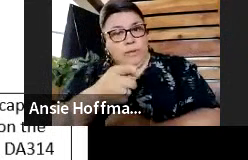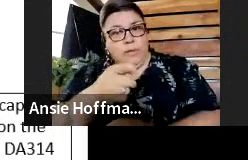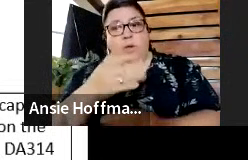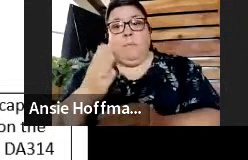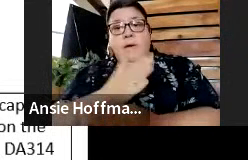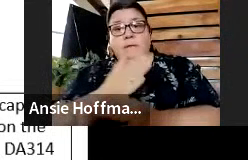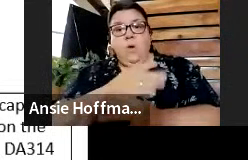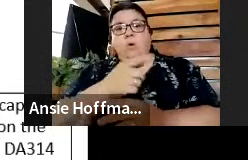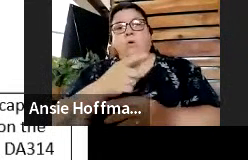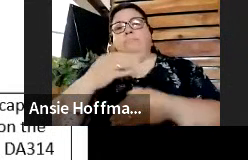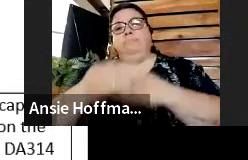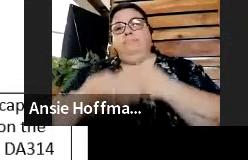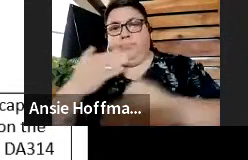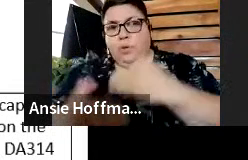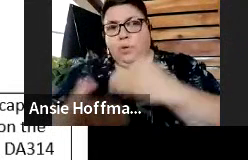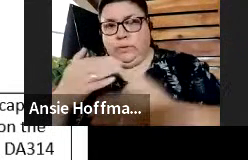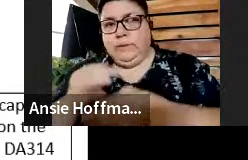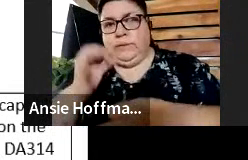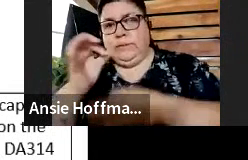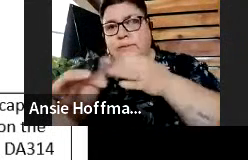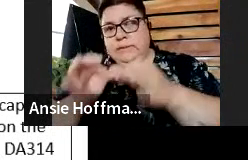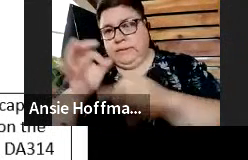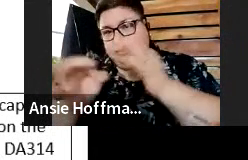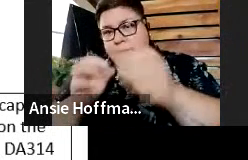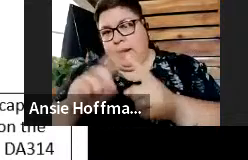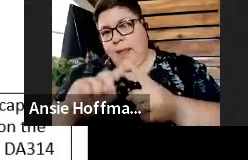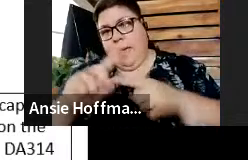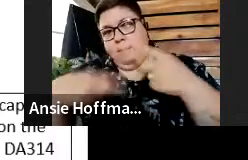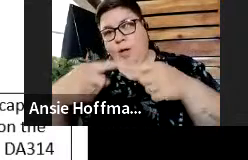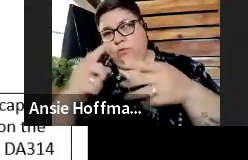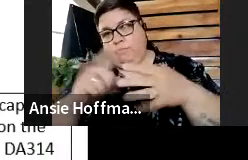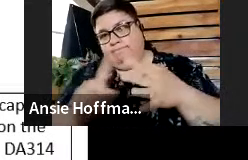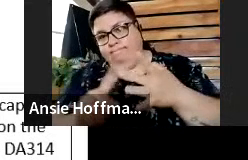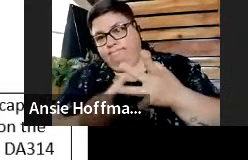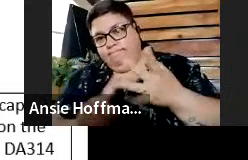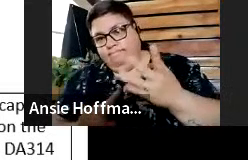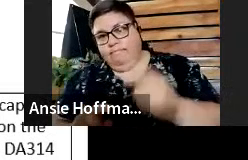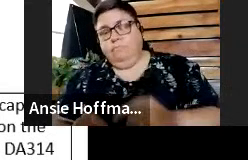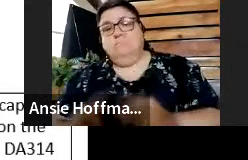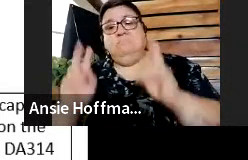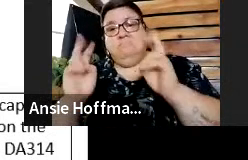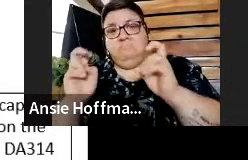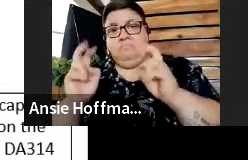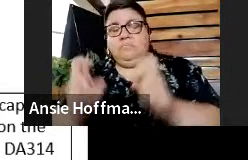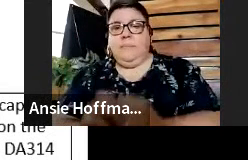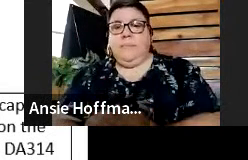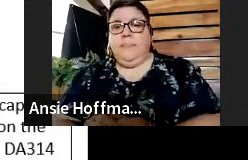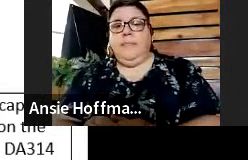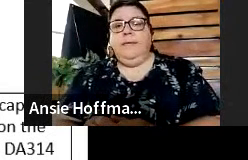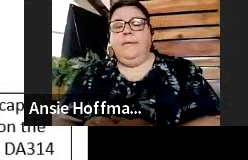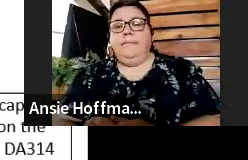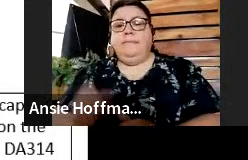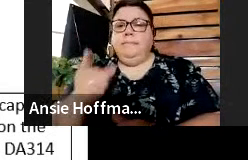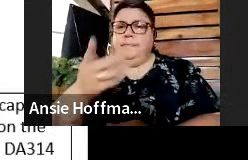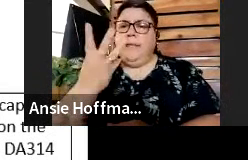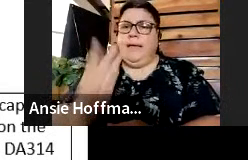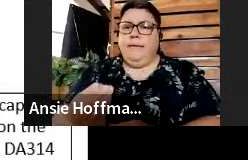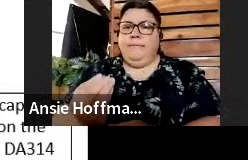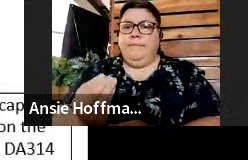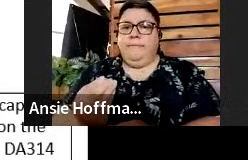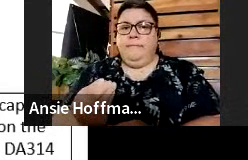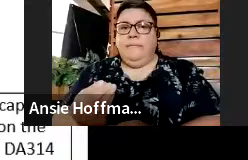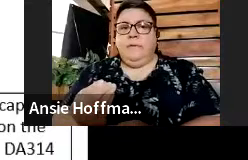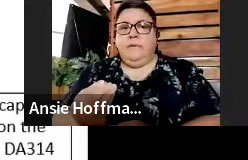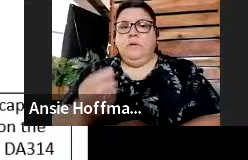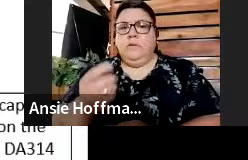a process of a tariff determination. So for instance, let's say you have been trying